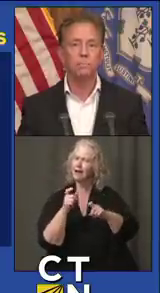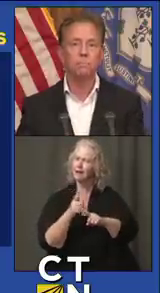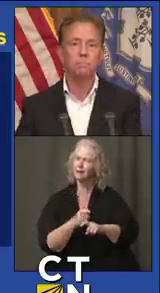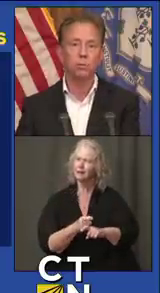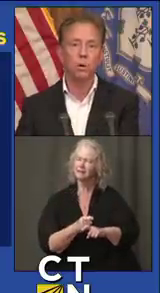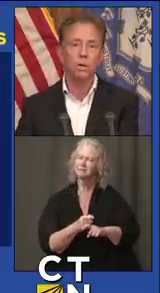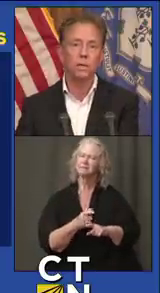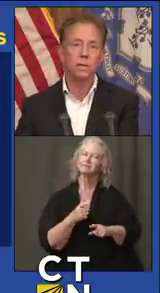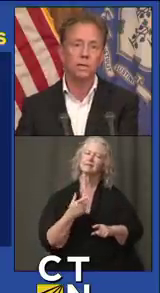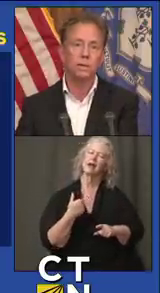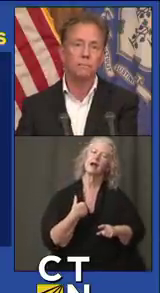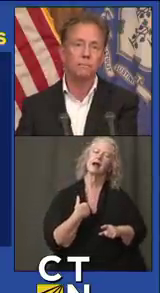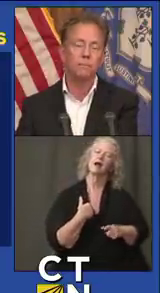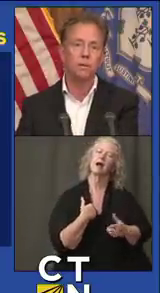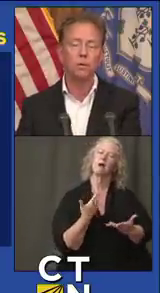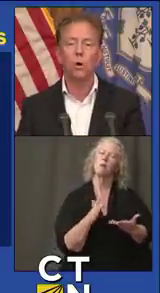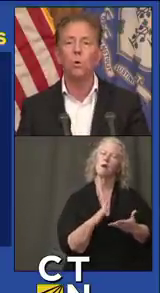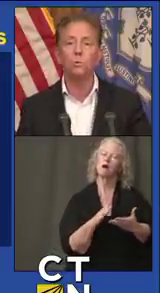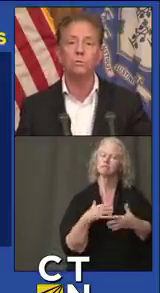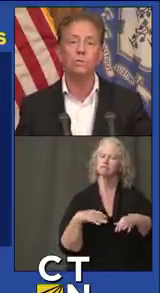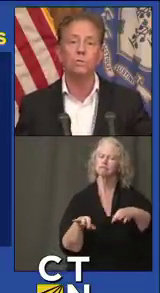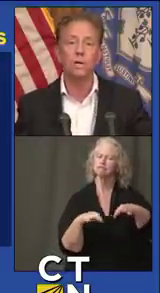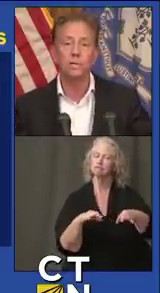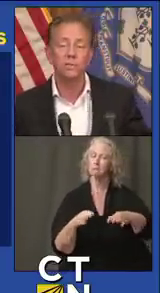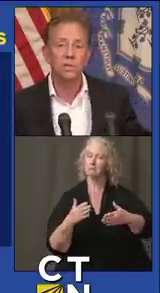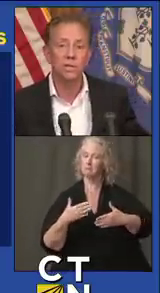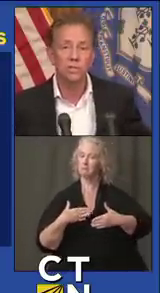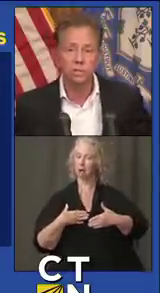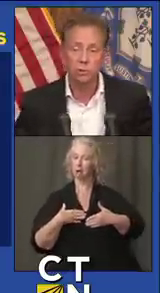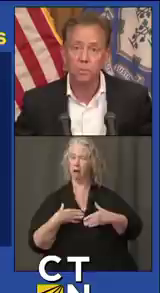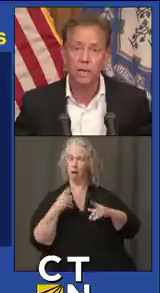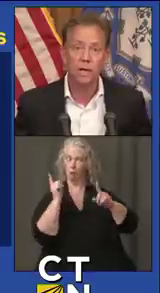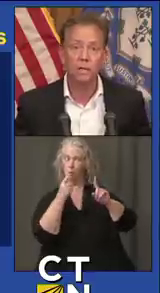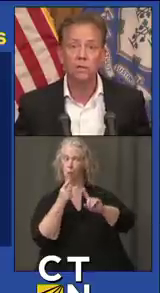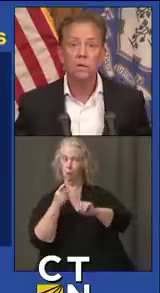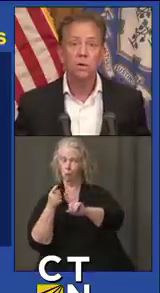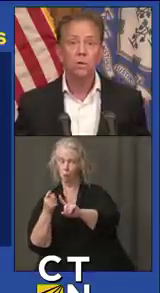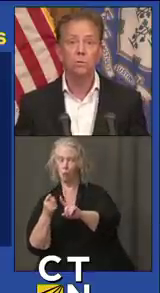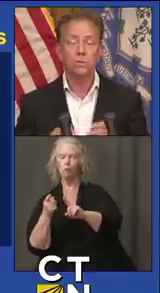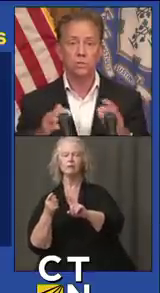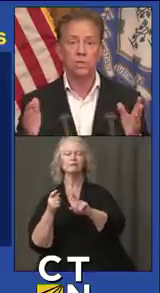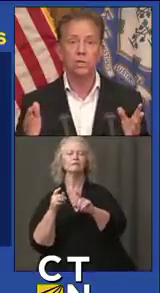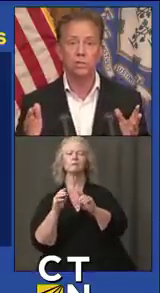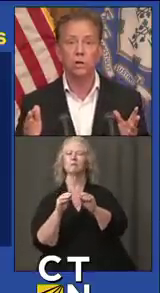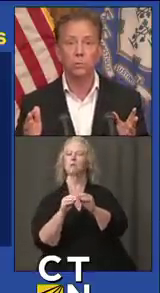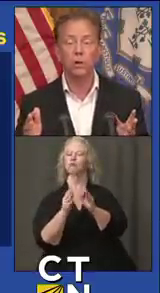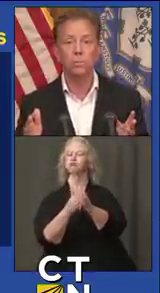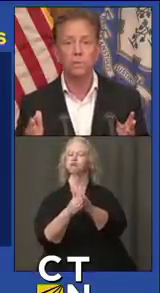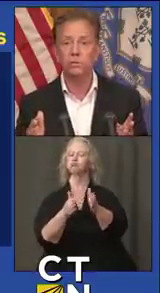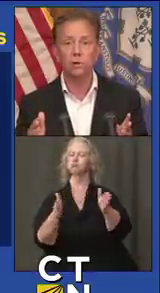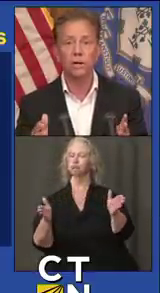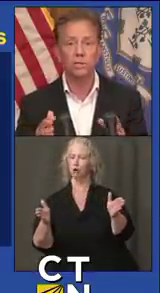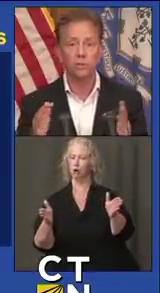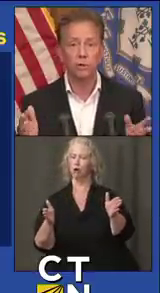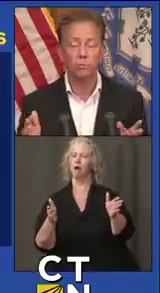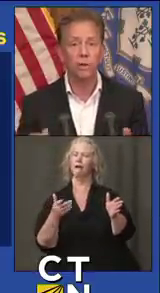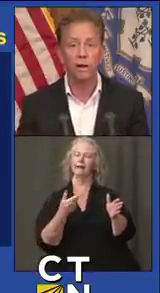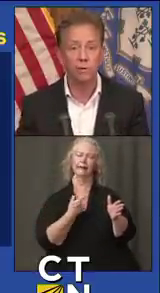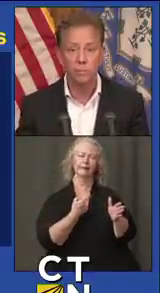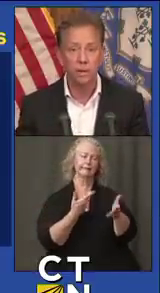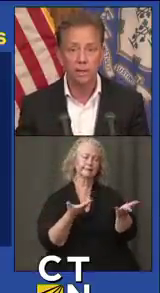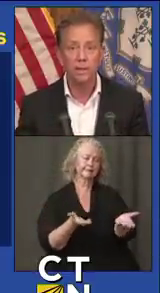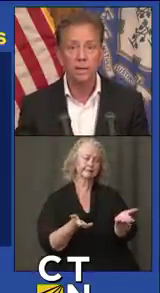my broad goals as I discussed this with Miguel, who has discussed our reopening strategy